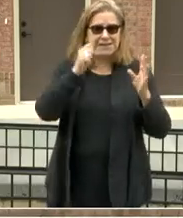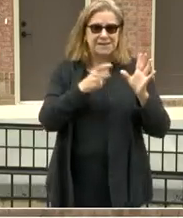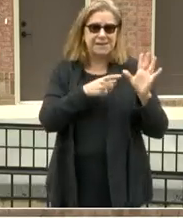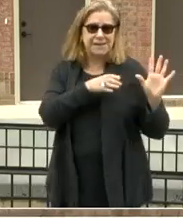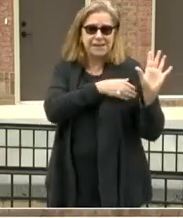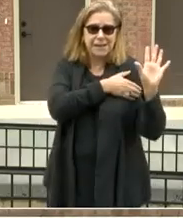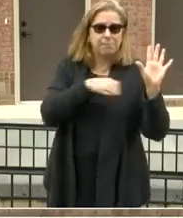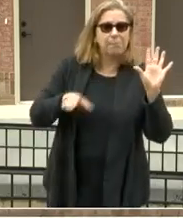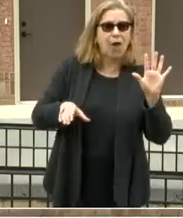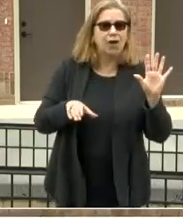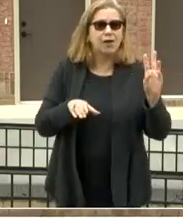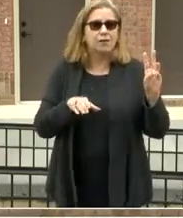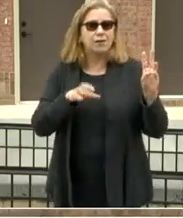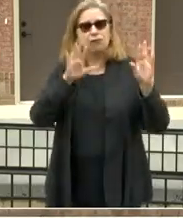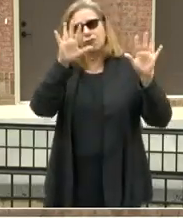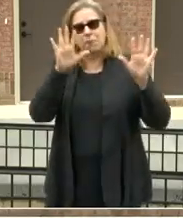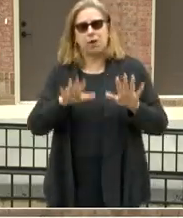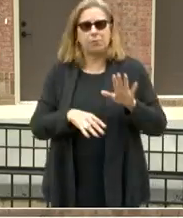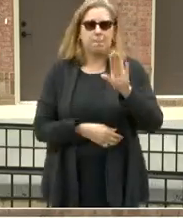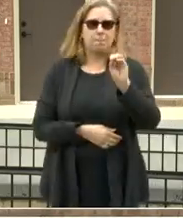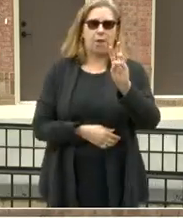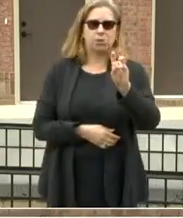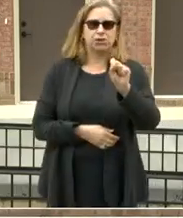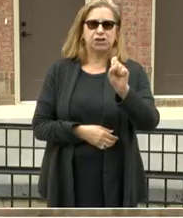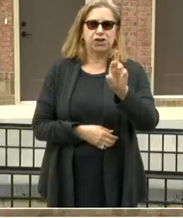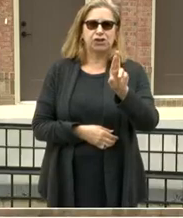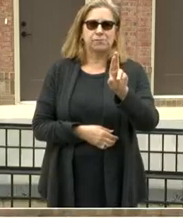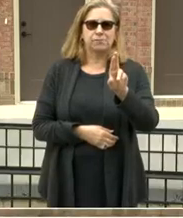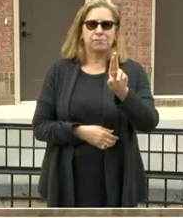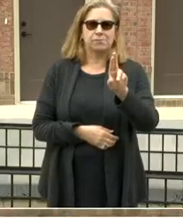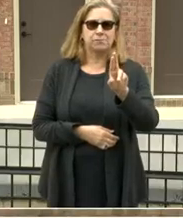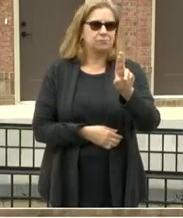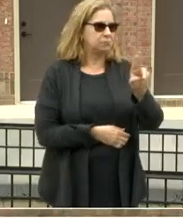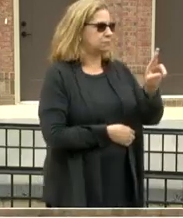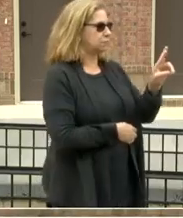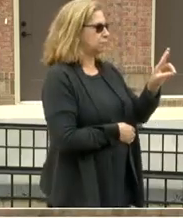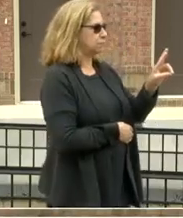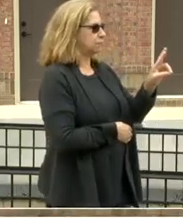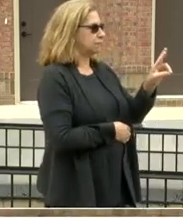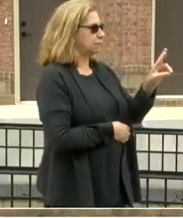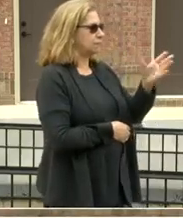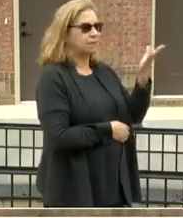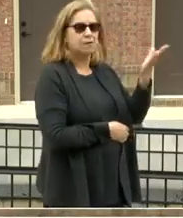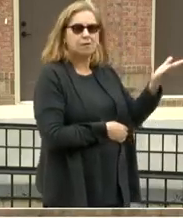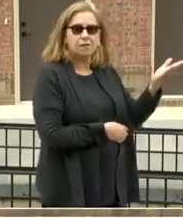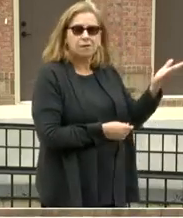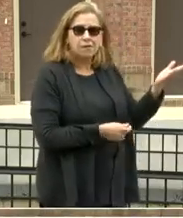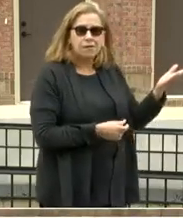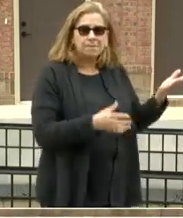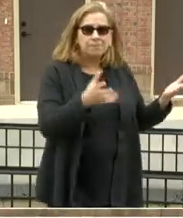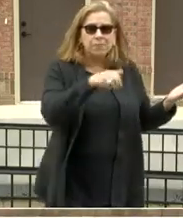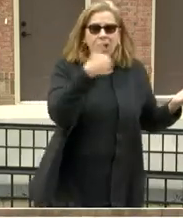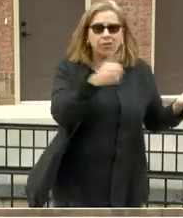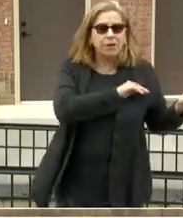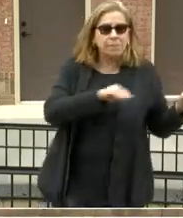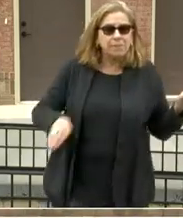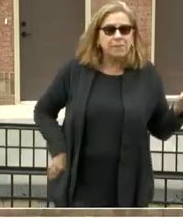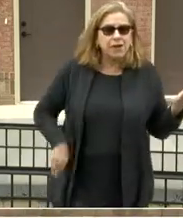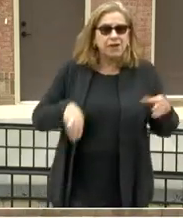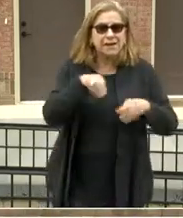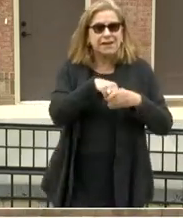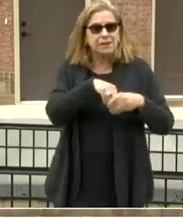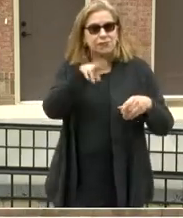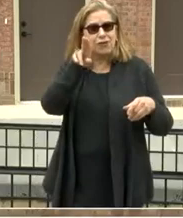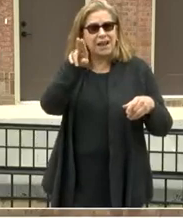is remarkable, who stand in a position that no other mayor in this country not only serve as the